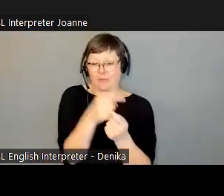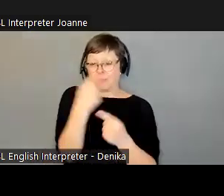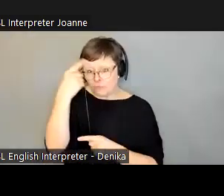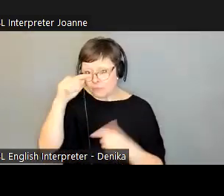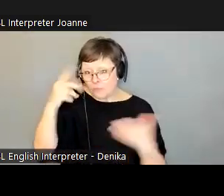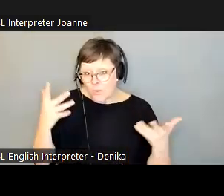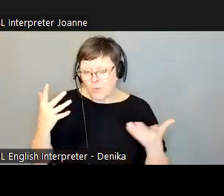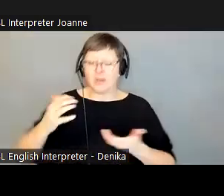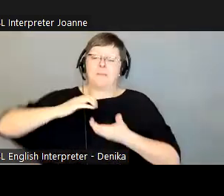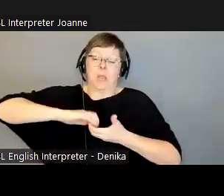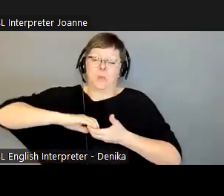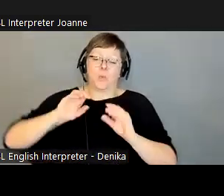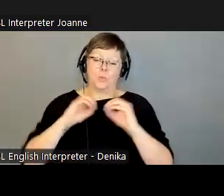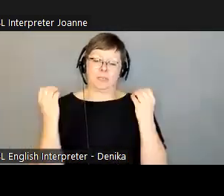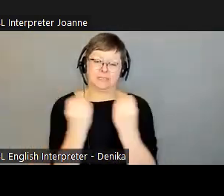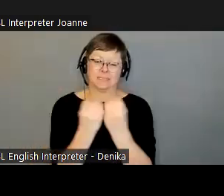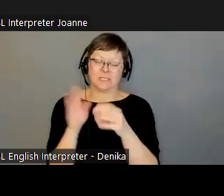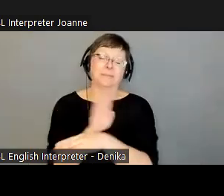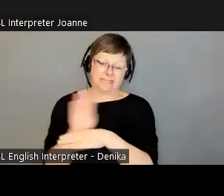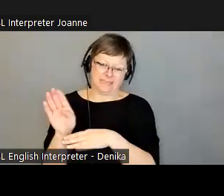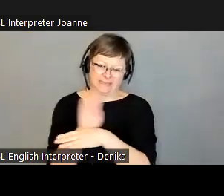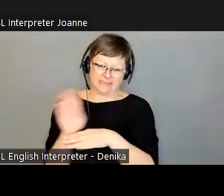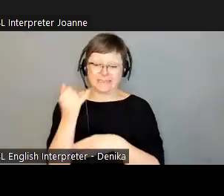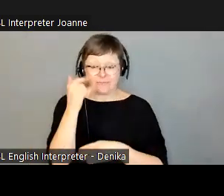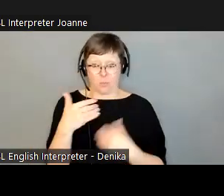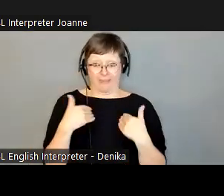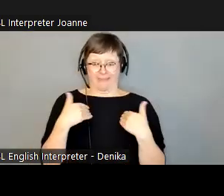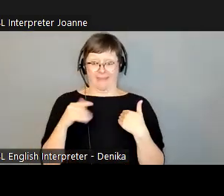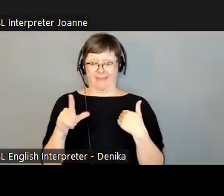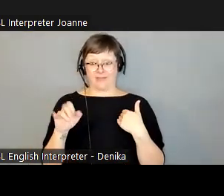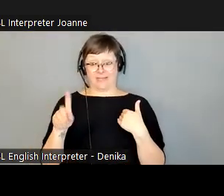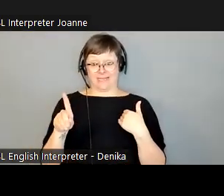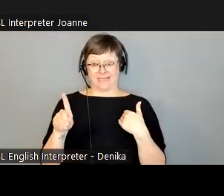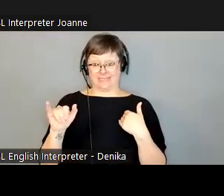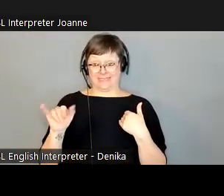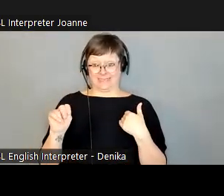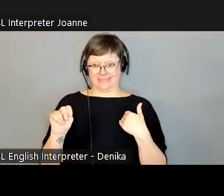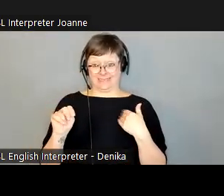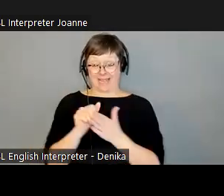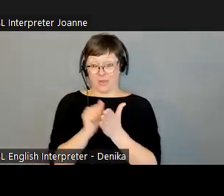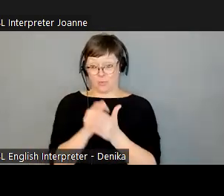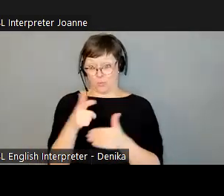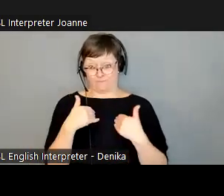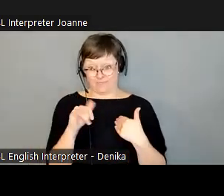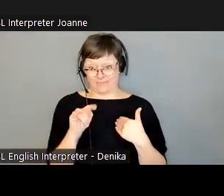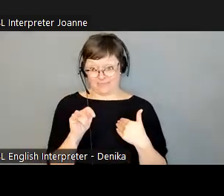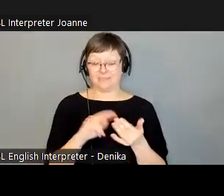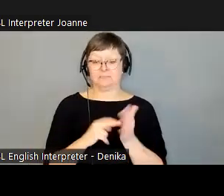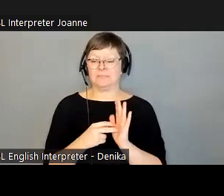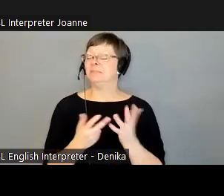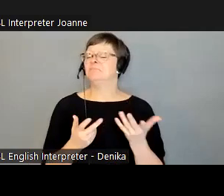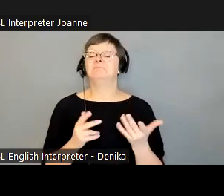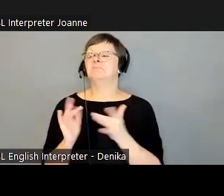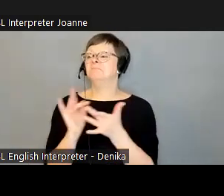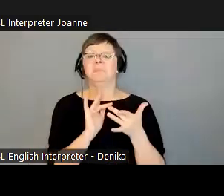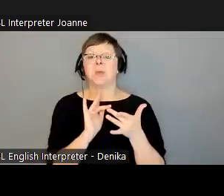for partner organizations. So if you have a LinkedIn account, you know that it's a network of all the people that